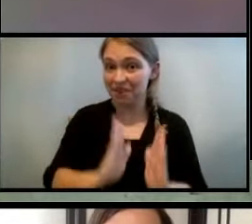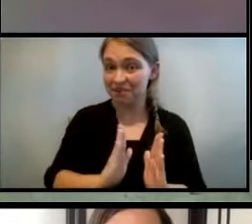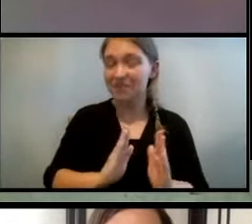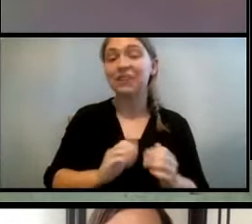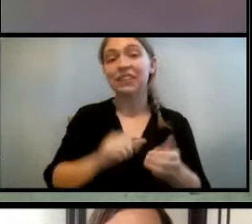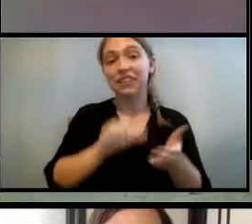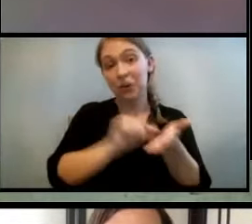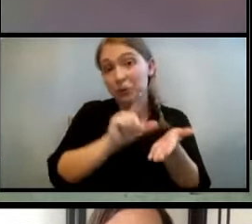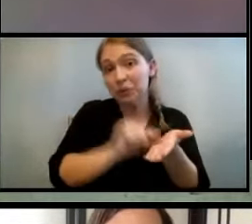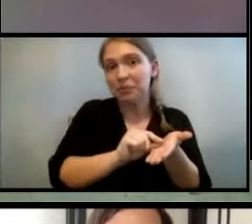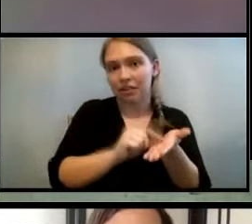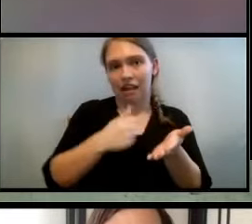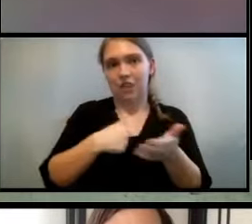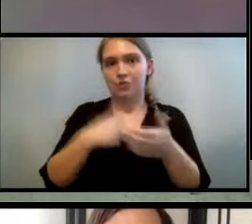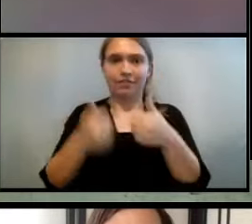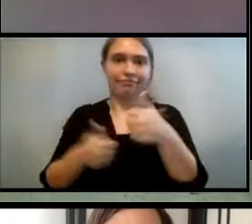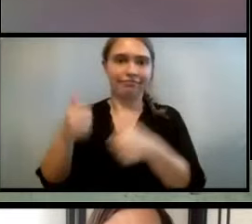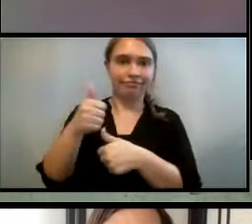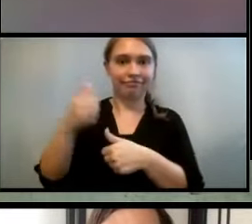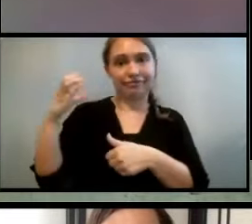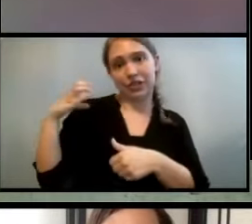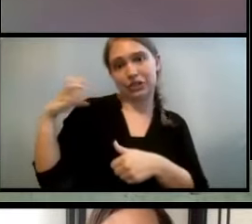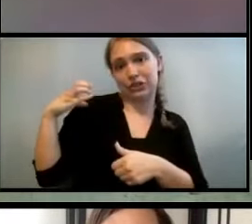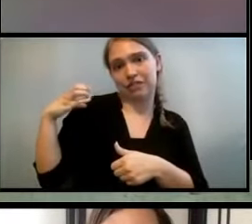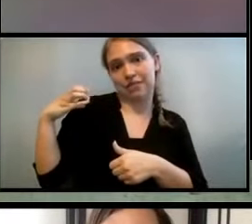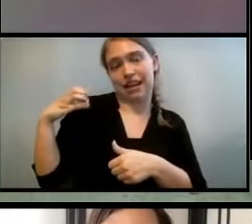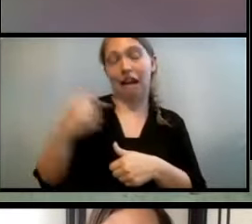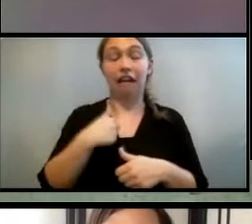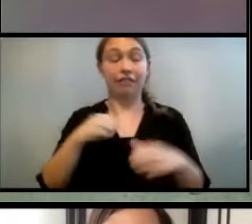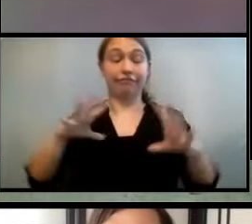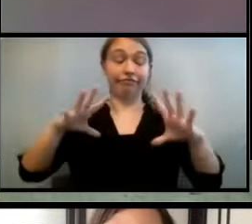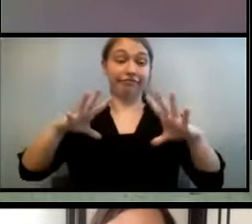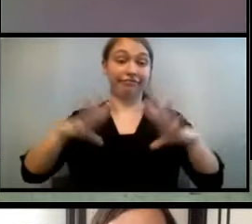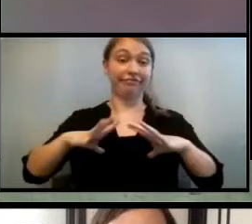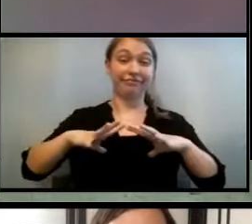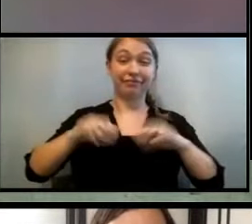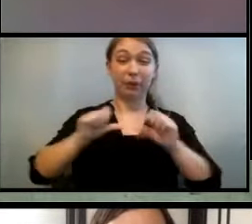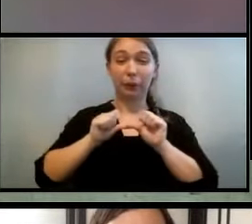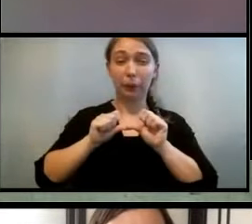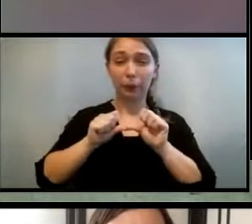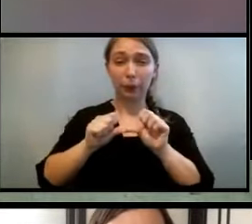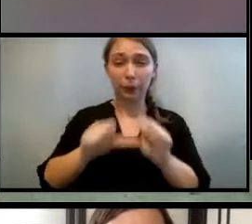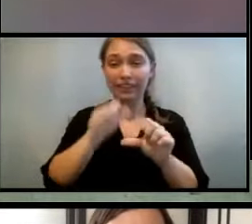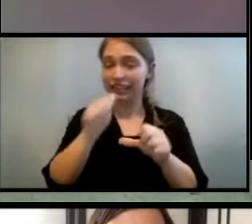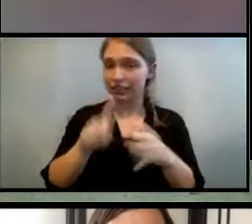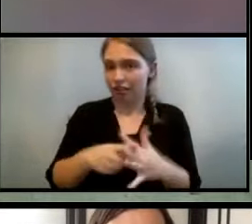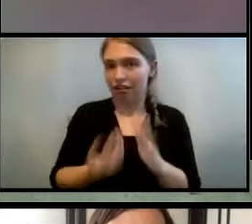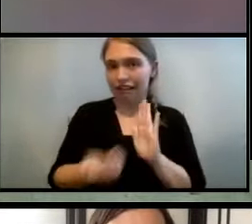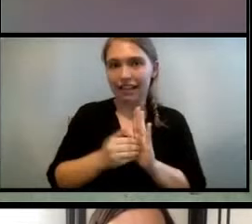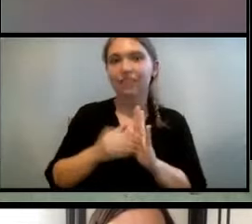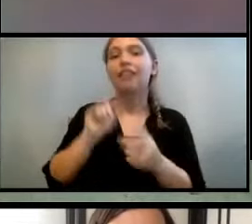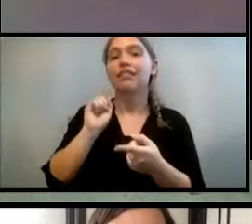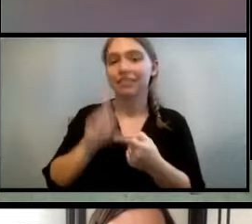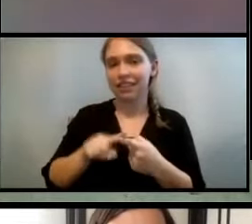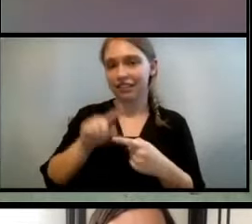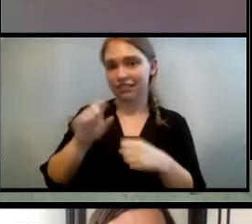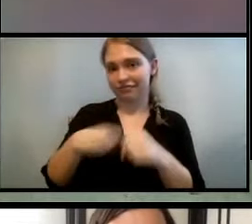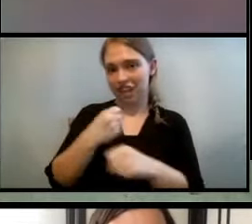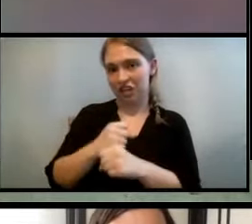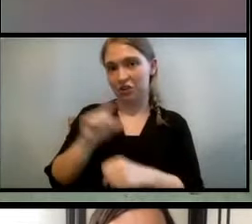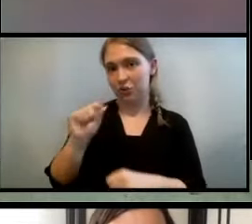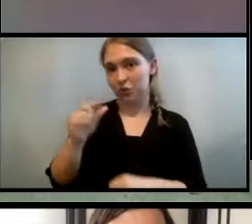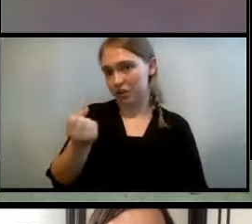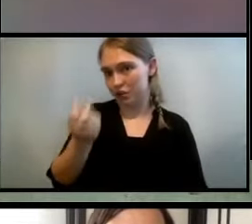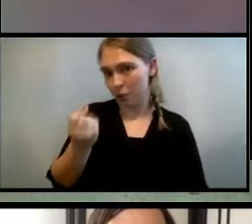that. But then I took a very long break and I didn't start editing fiction until 2012 when I joined